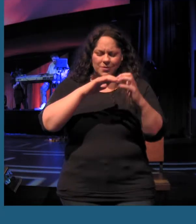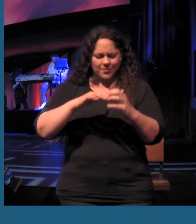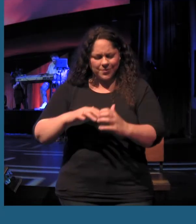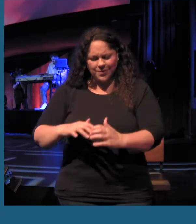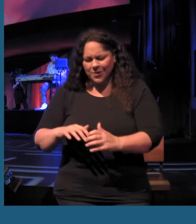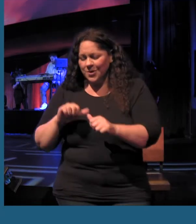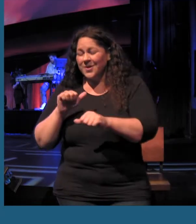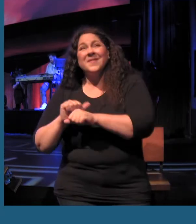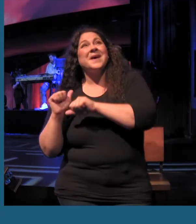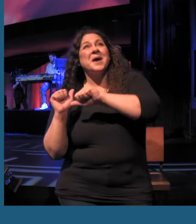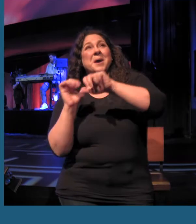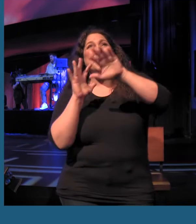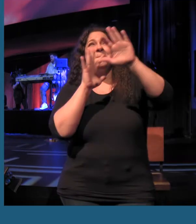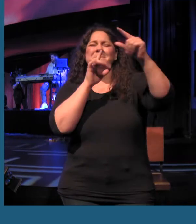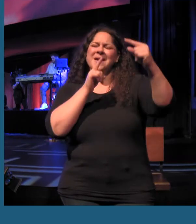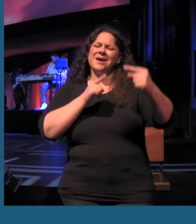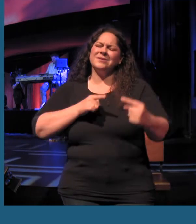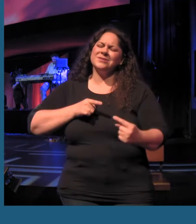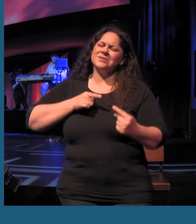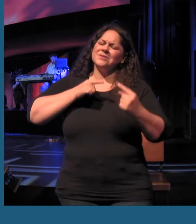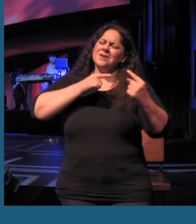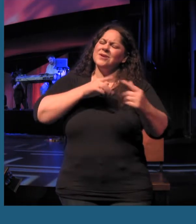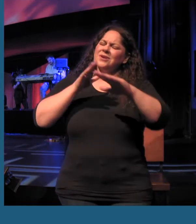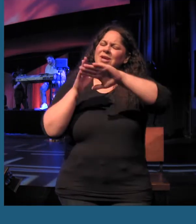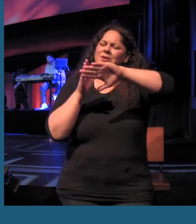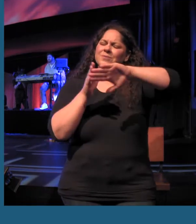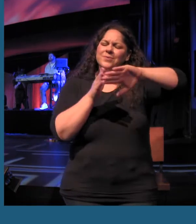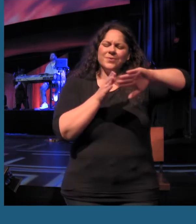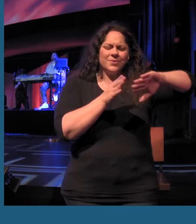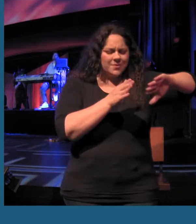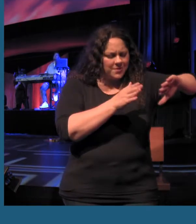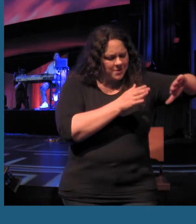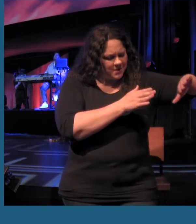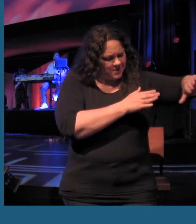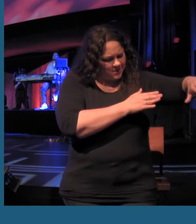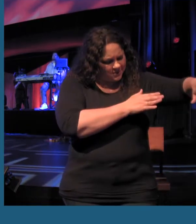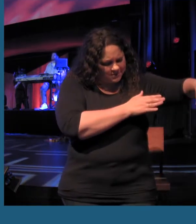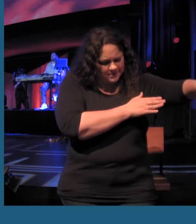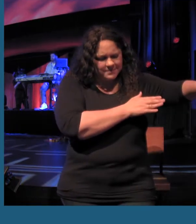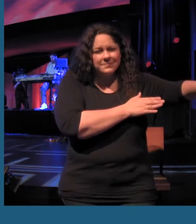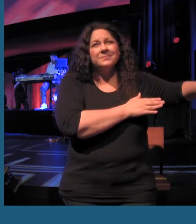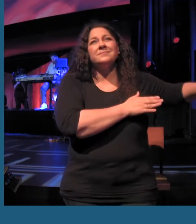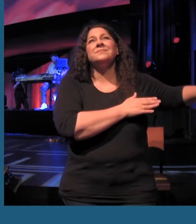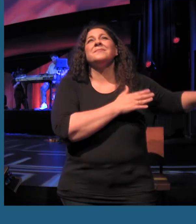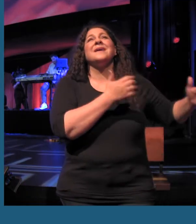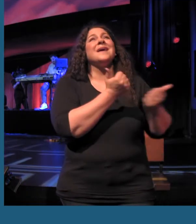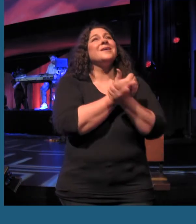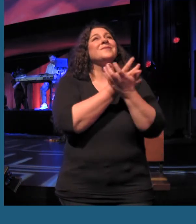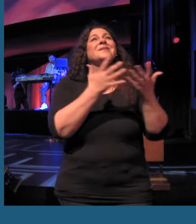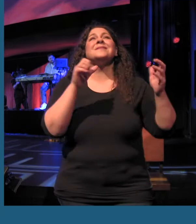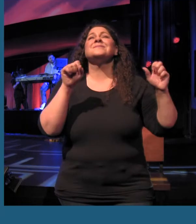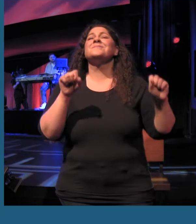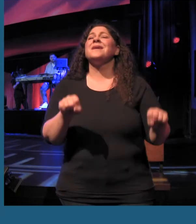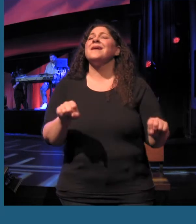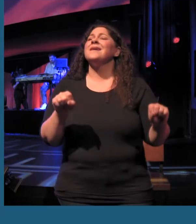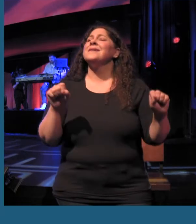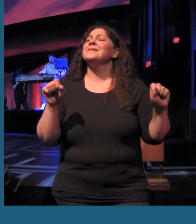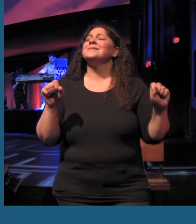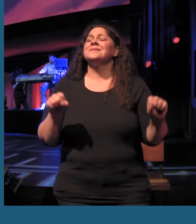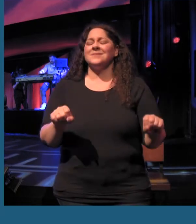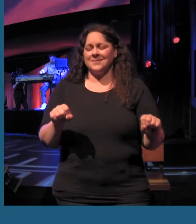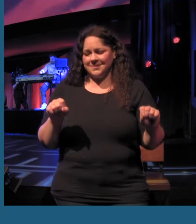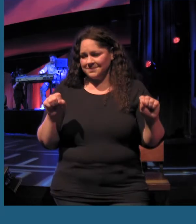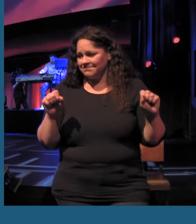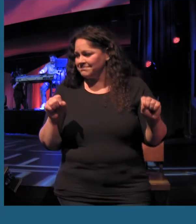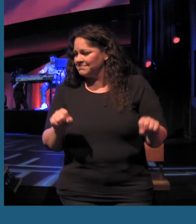break through, no mountain you can't move on, things are possible.